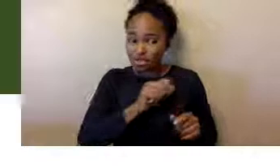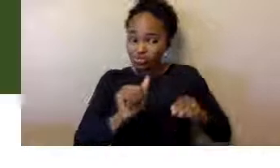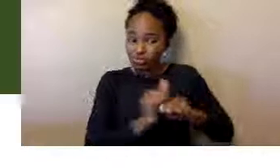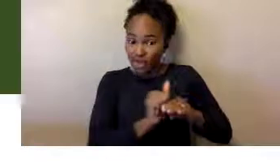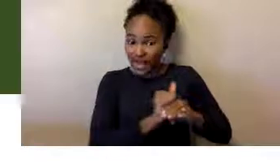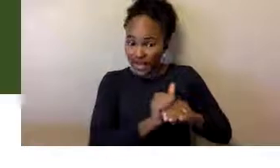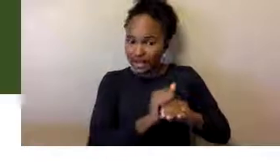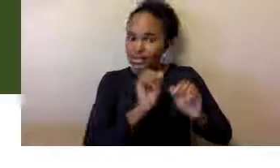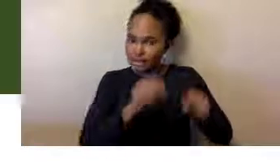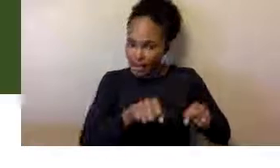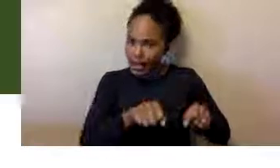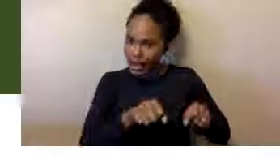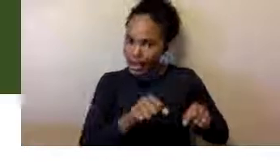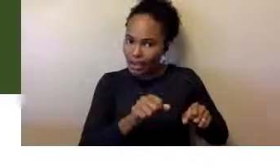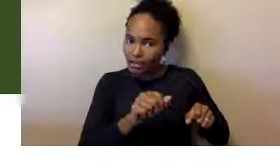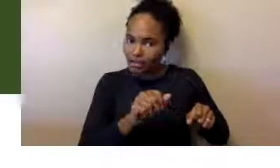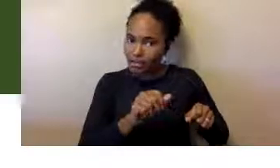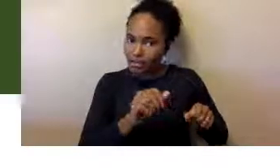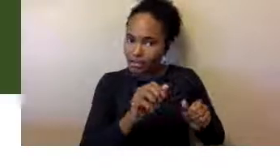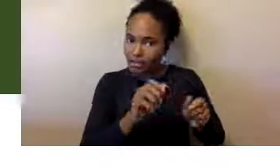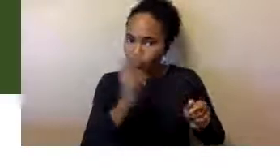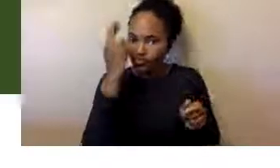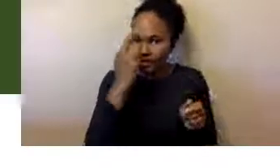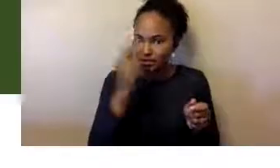that many departments fail to provide.